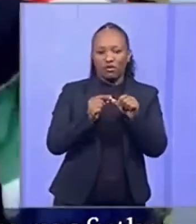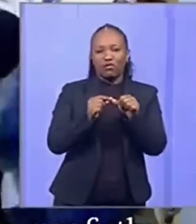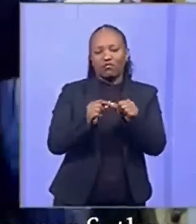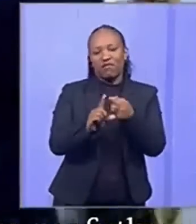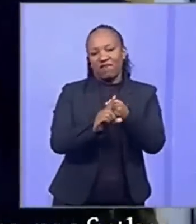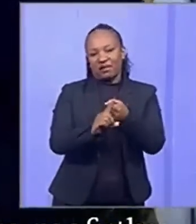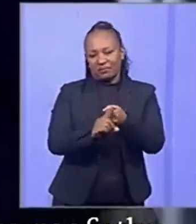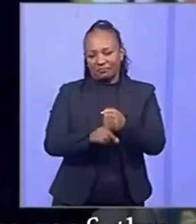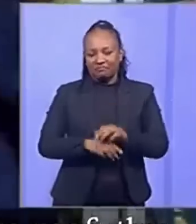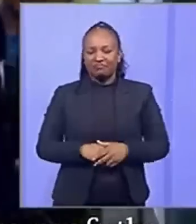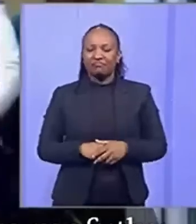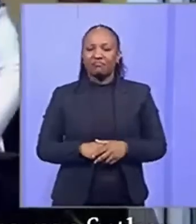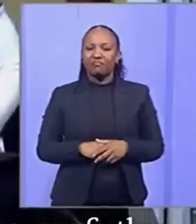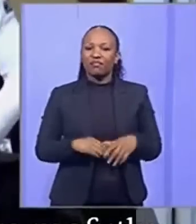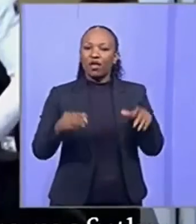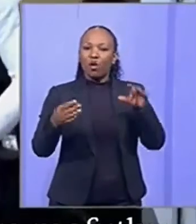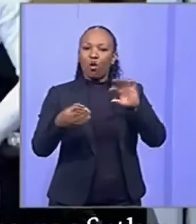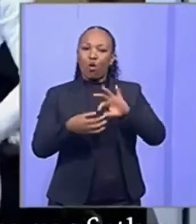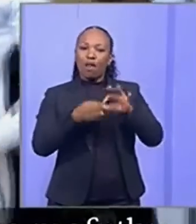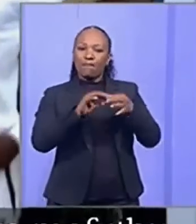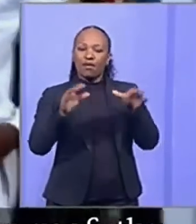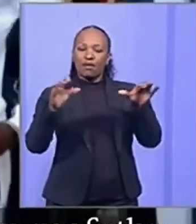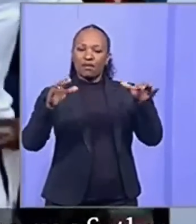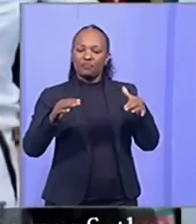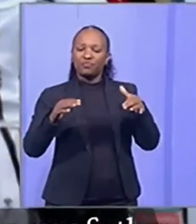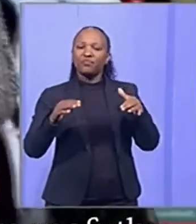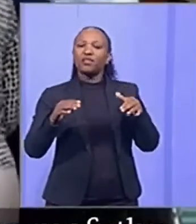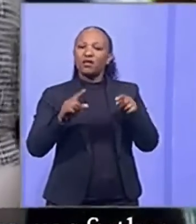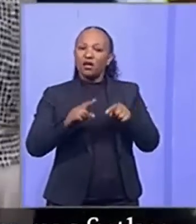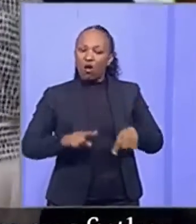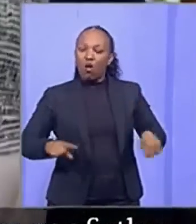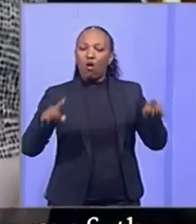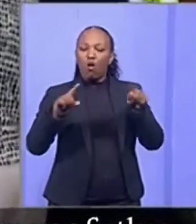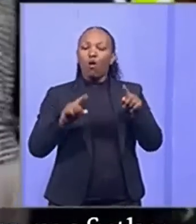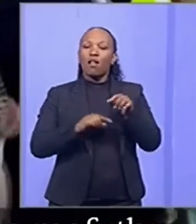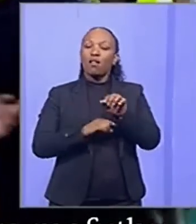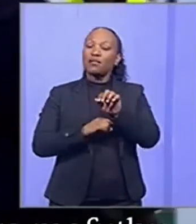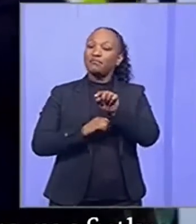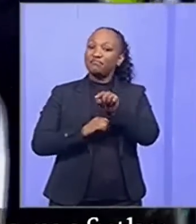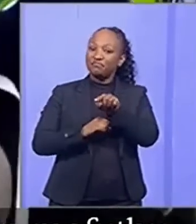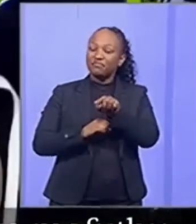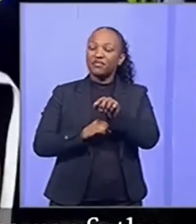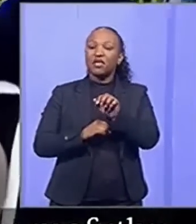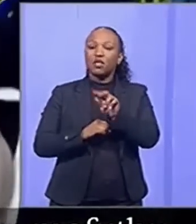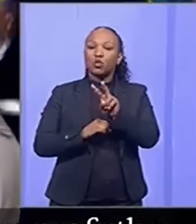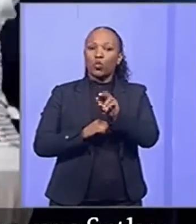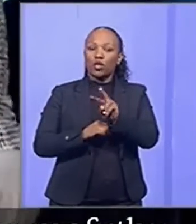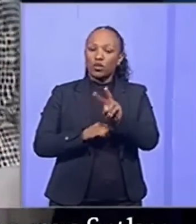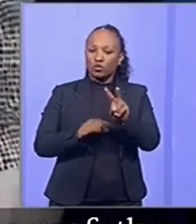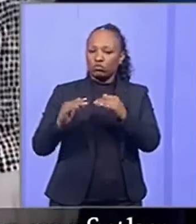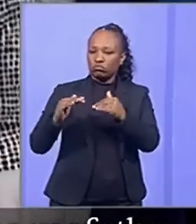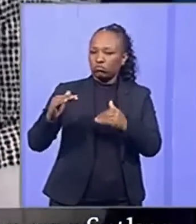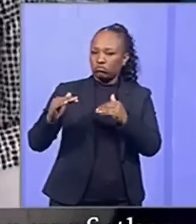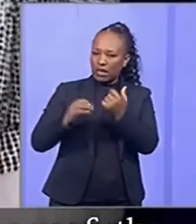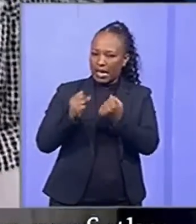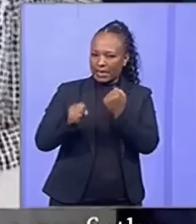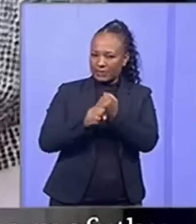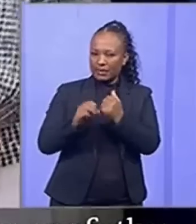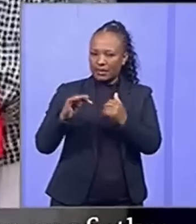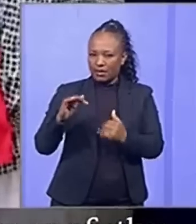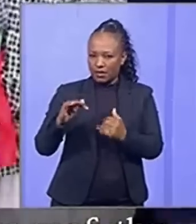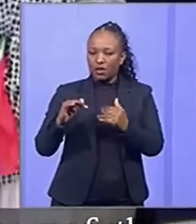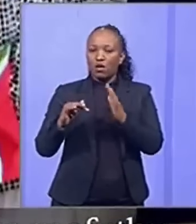Dipapadi tsa bompudi ba lefatshe tsa mabelo ho ba dilemo tse ka tlase ho 20 di tla ba pakeng tsa 27 le metso e supileng le 30